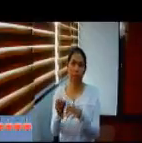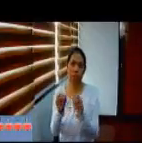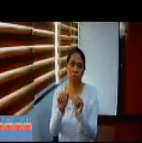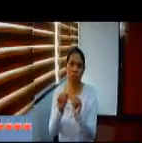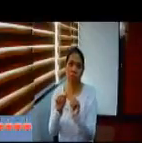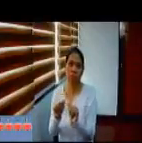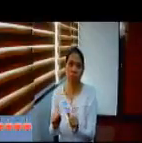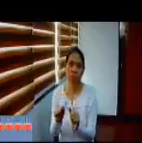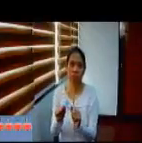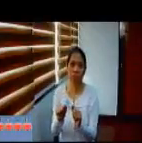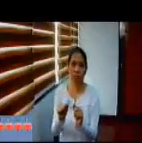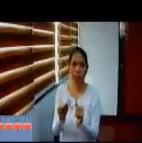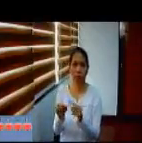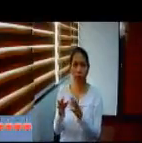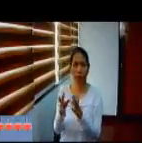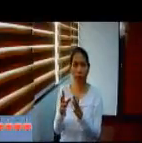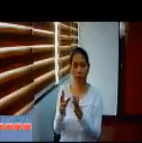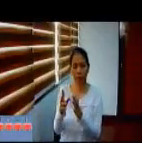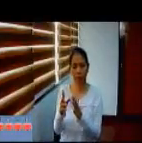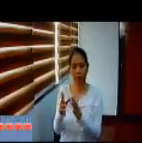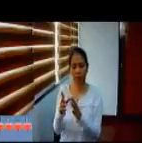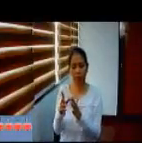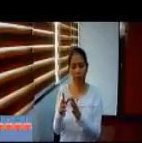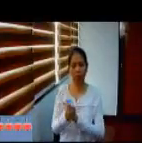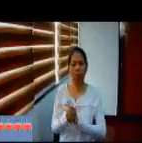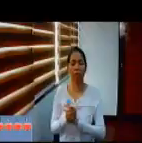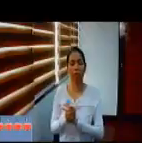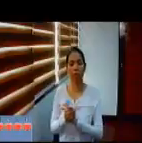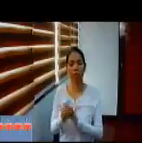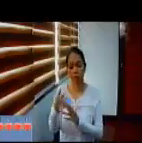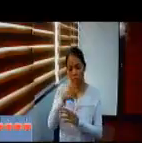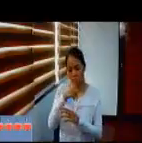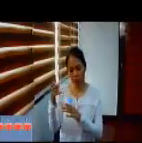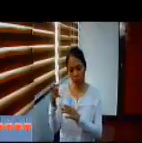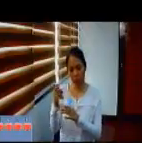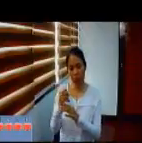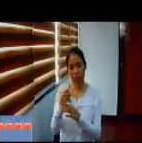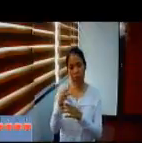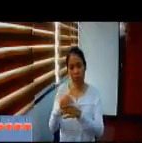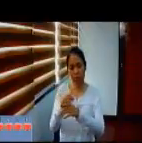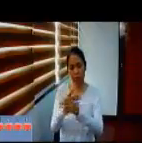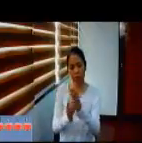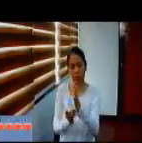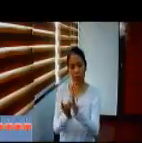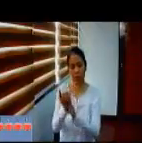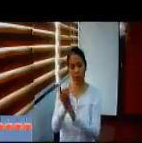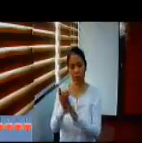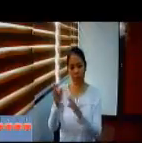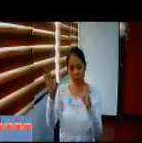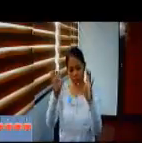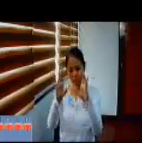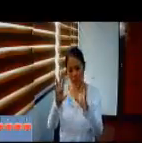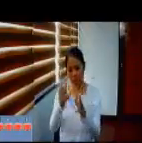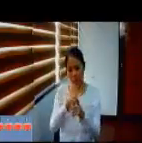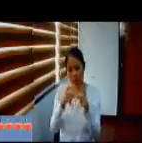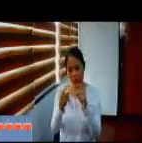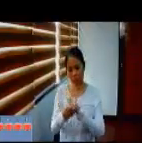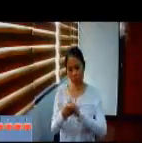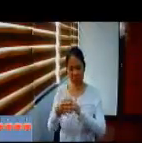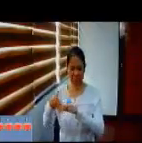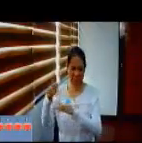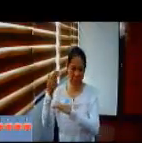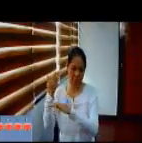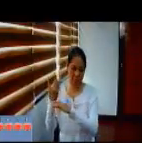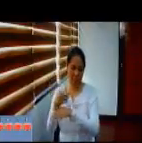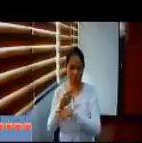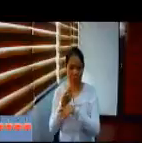is primarily also triggered by recent developments on climate change. Before, they said, oh, we can just